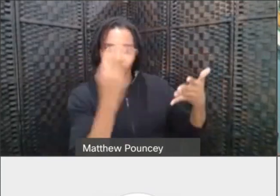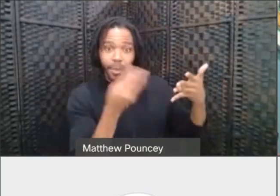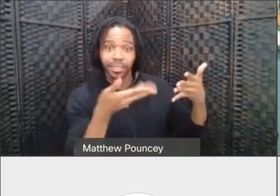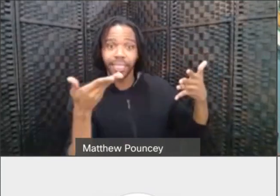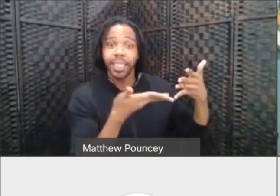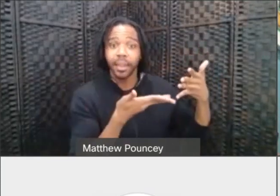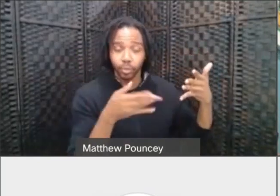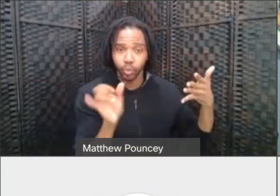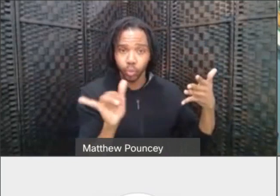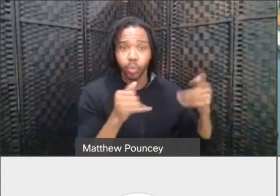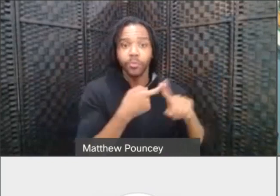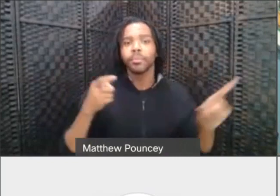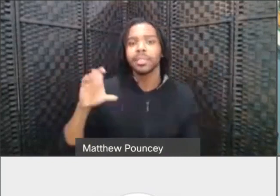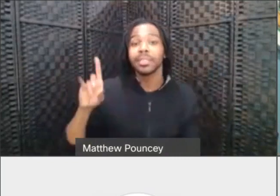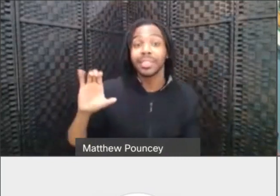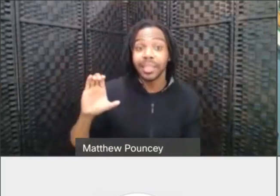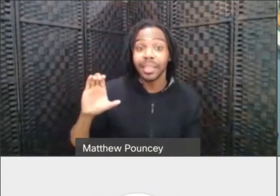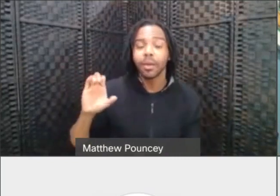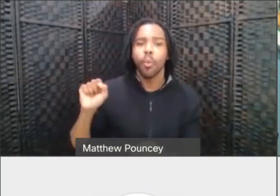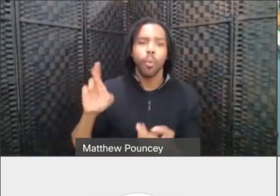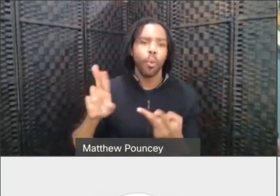from CDC or DC Health.